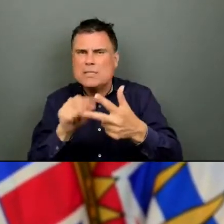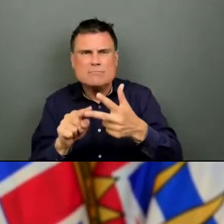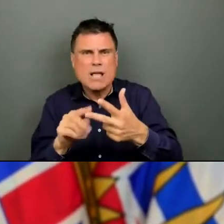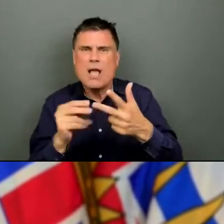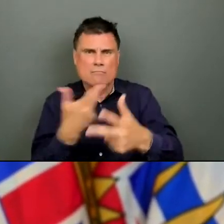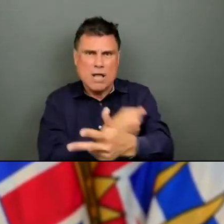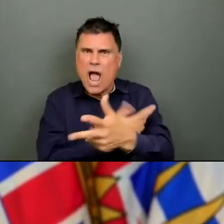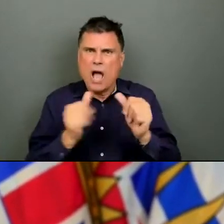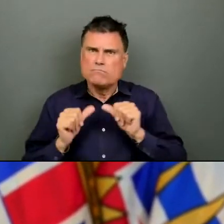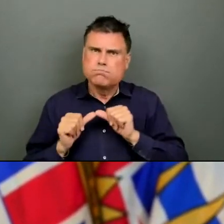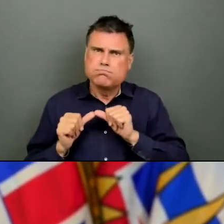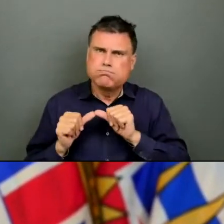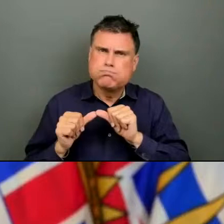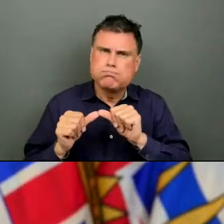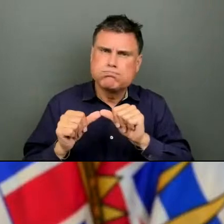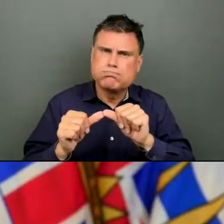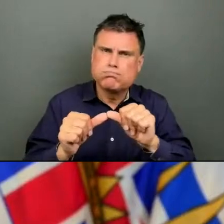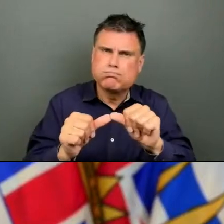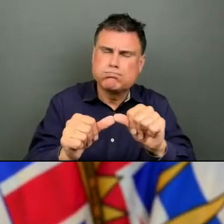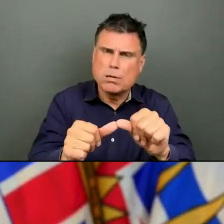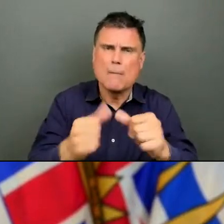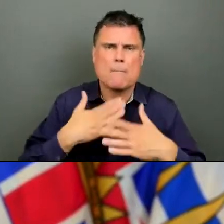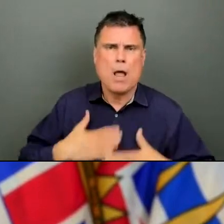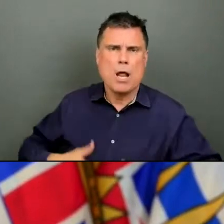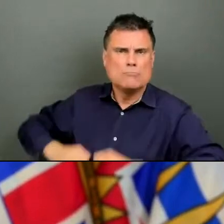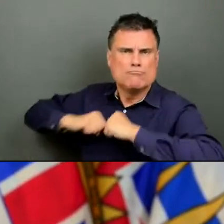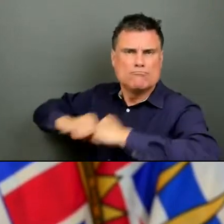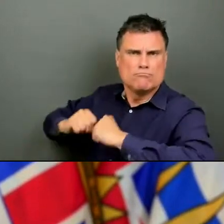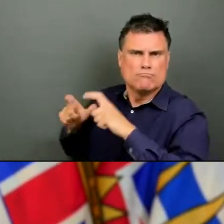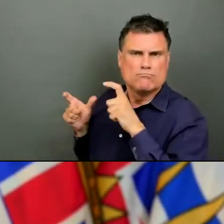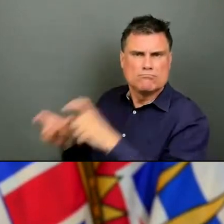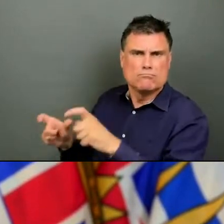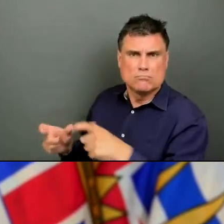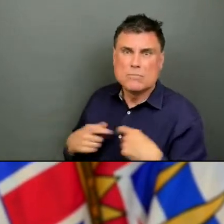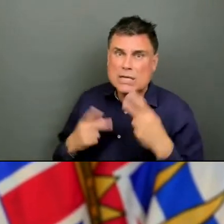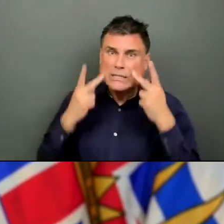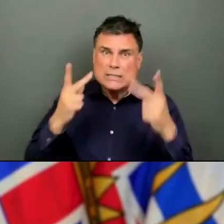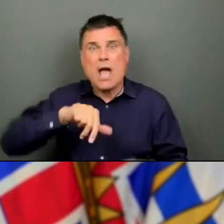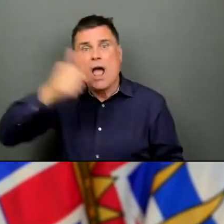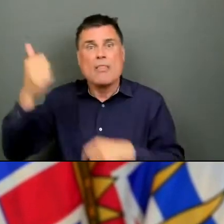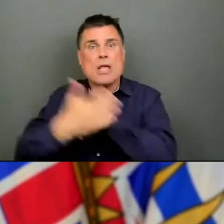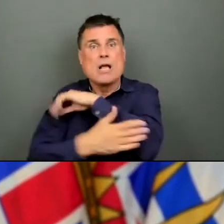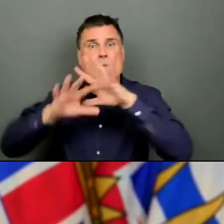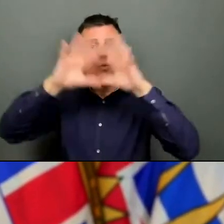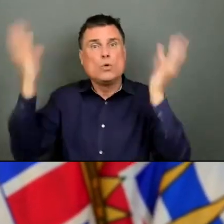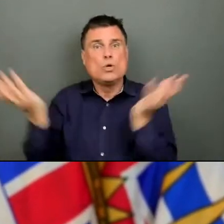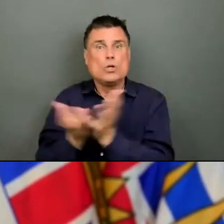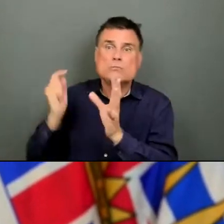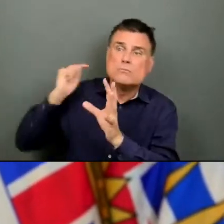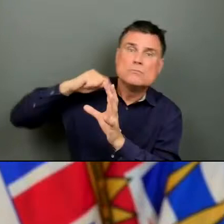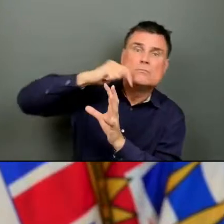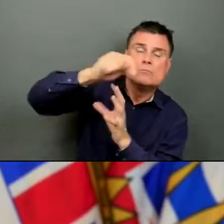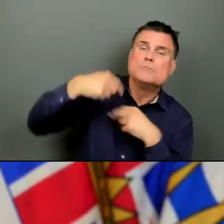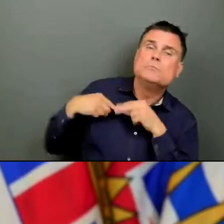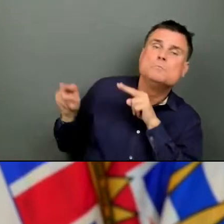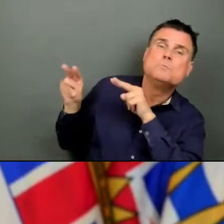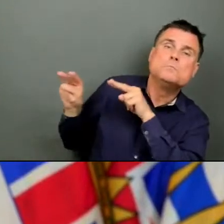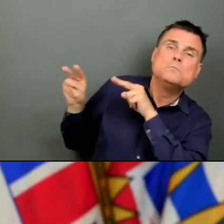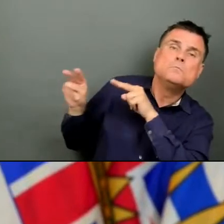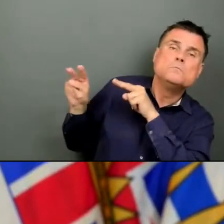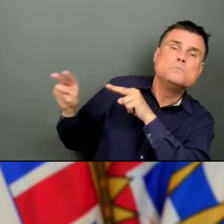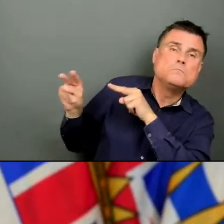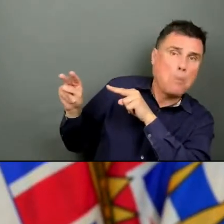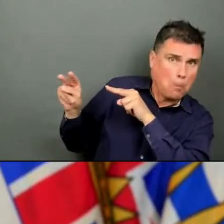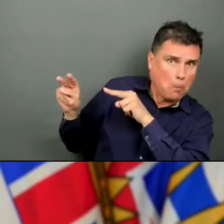And as time goes on, we're seeing what's happening in other countries. We're seeing things like the fact that